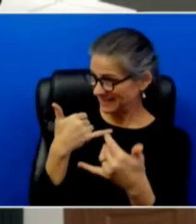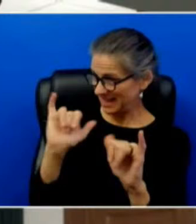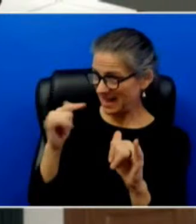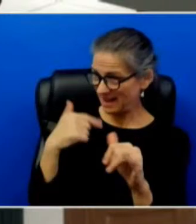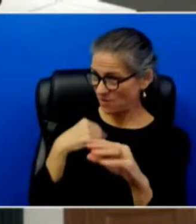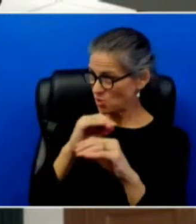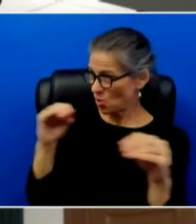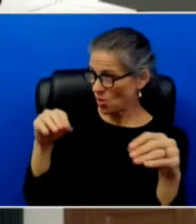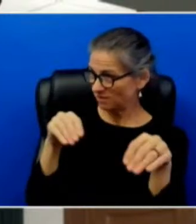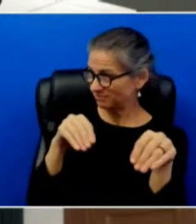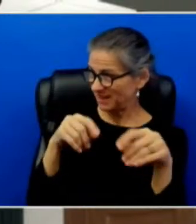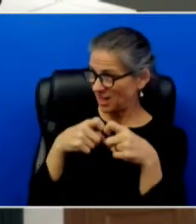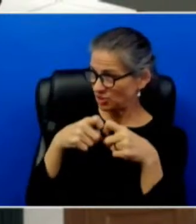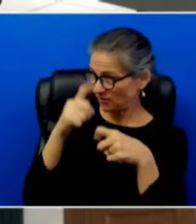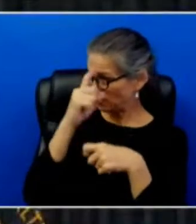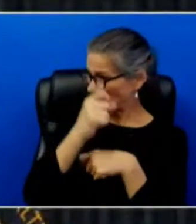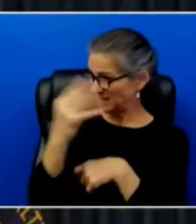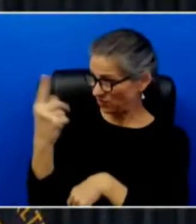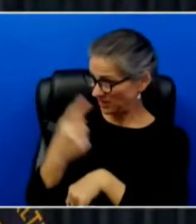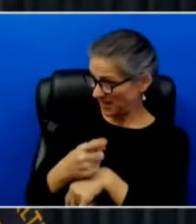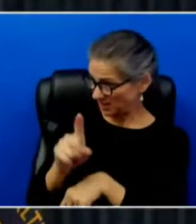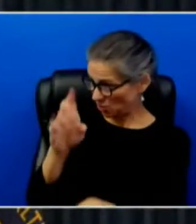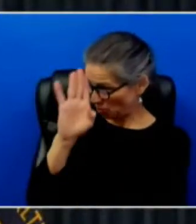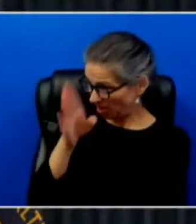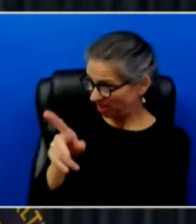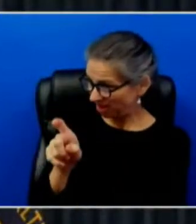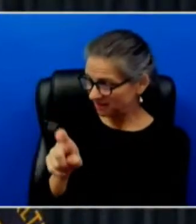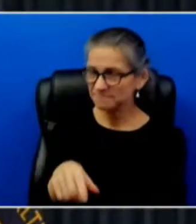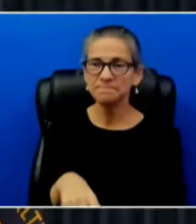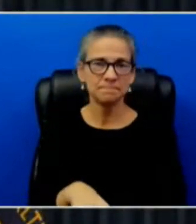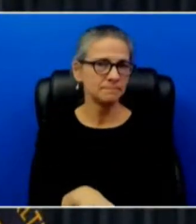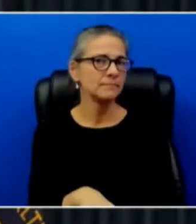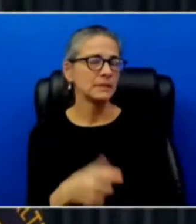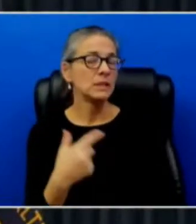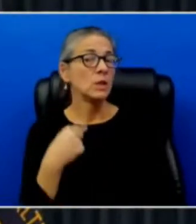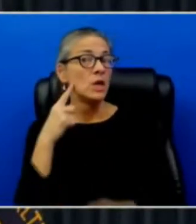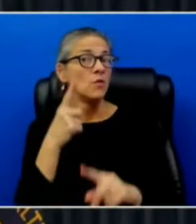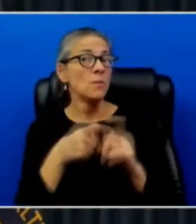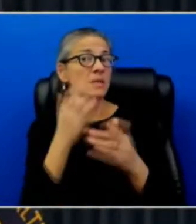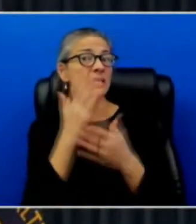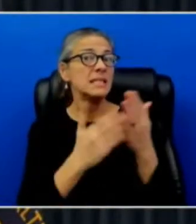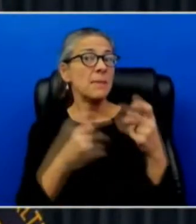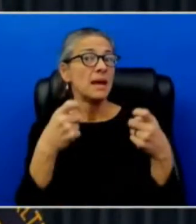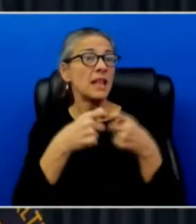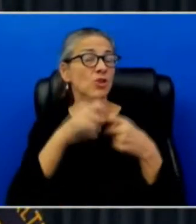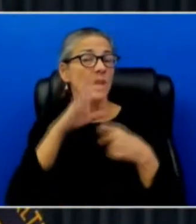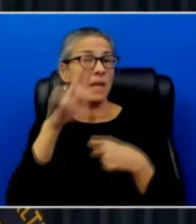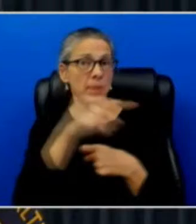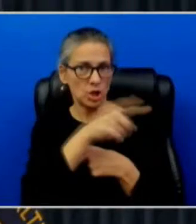days? We are hearing from some of the utilities. They expect people to be